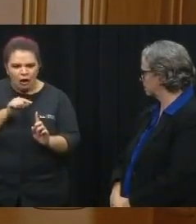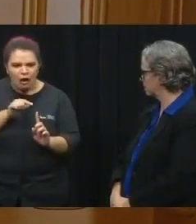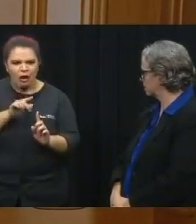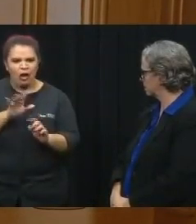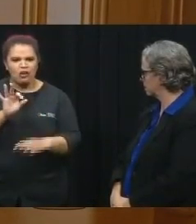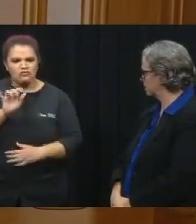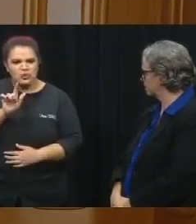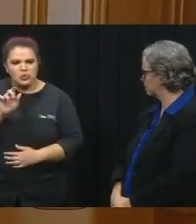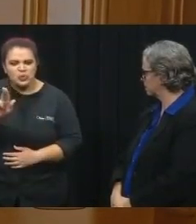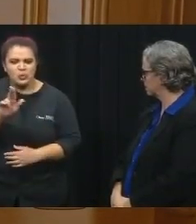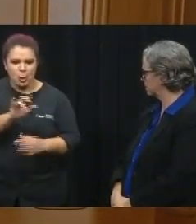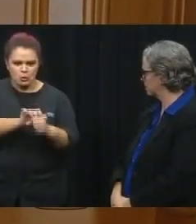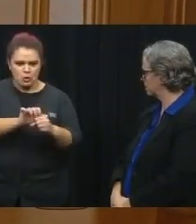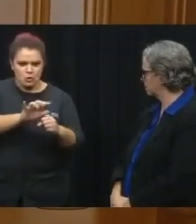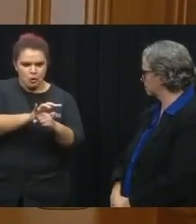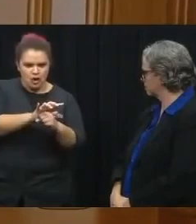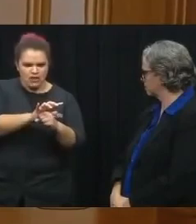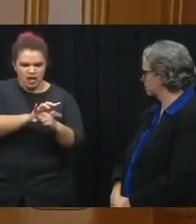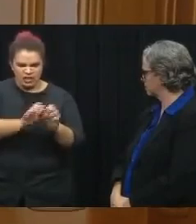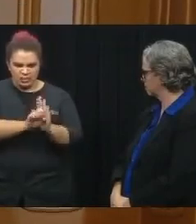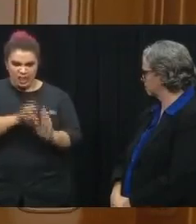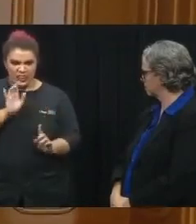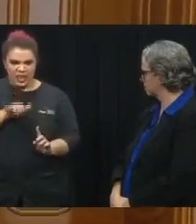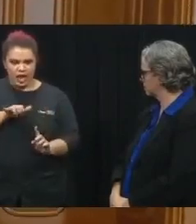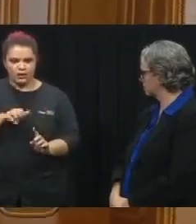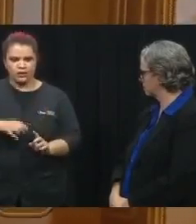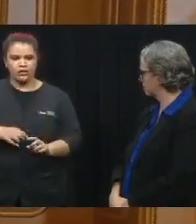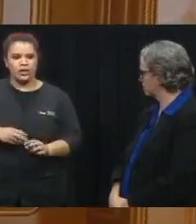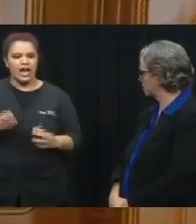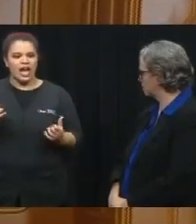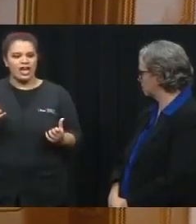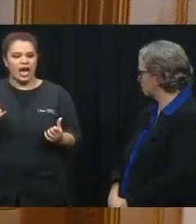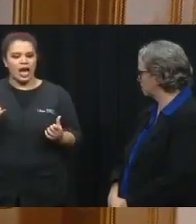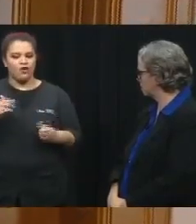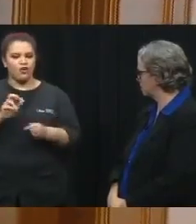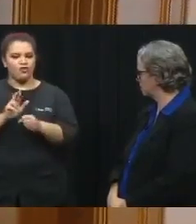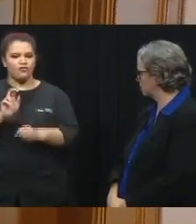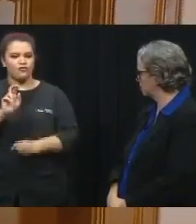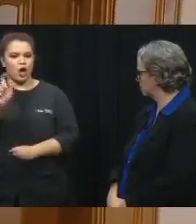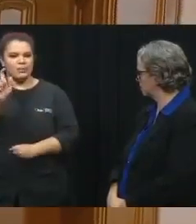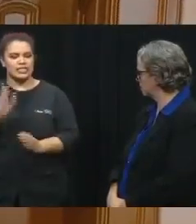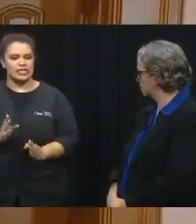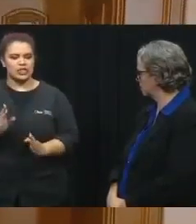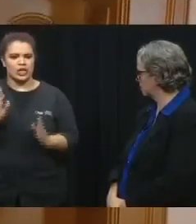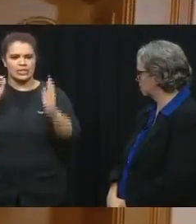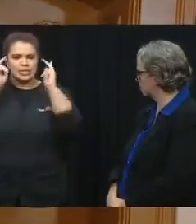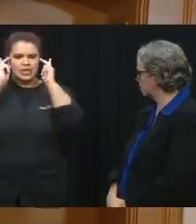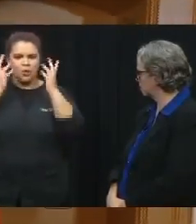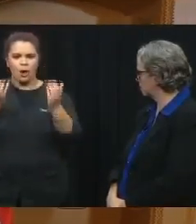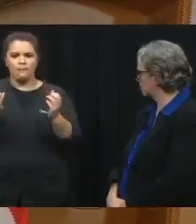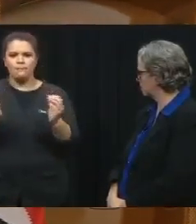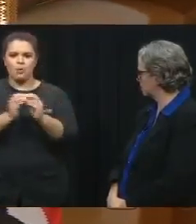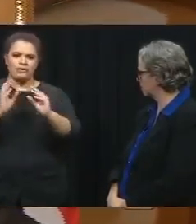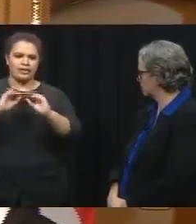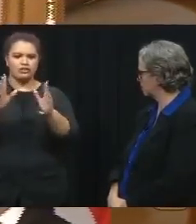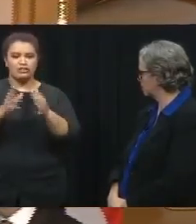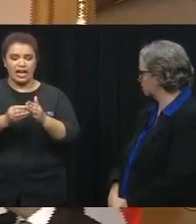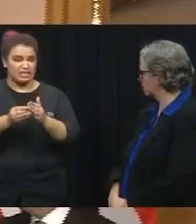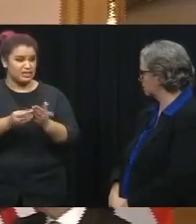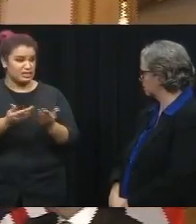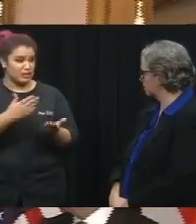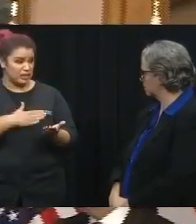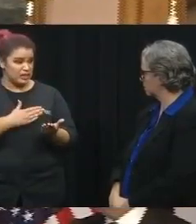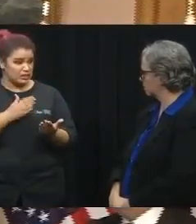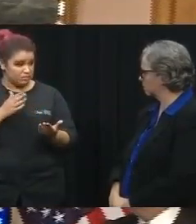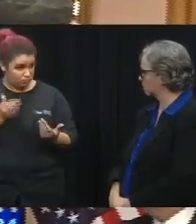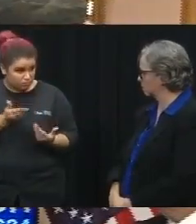pharmacists have expressed a desire for more concrete guidance on what to do. Could you please speak to them? Thank you. Thank you